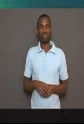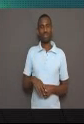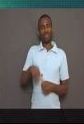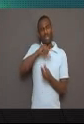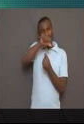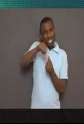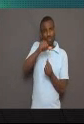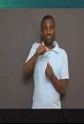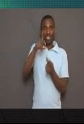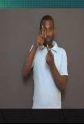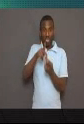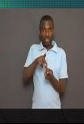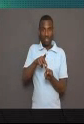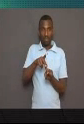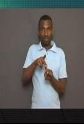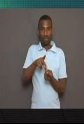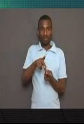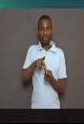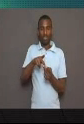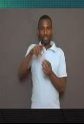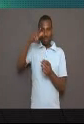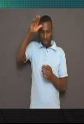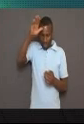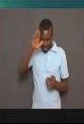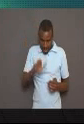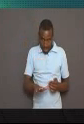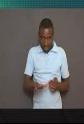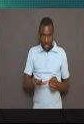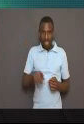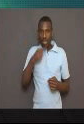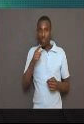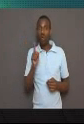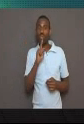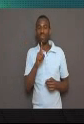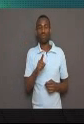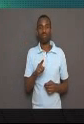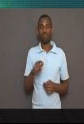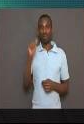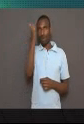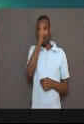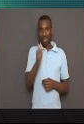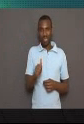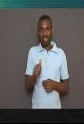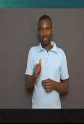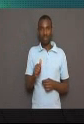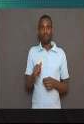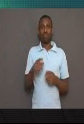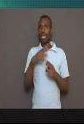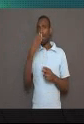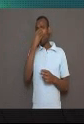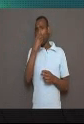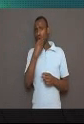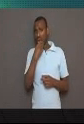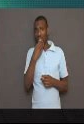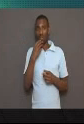Atmospheric pressure falls when air moves across large warm masses, such